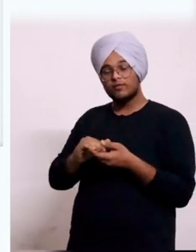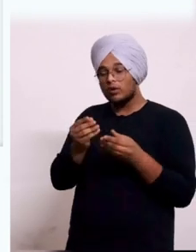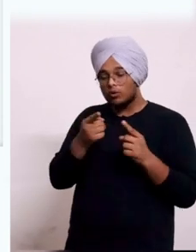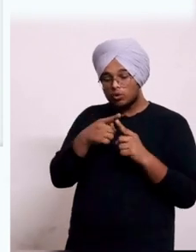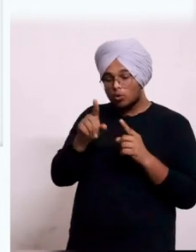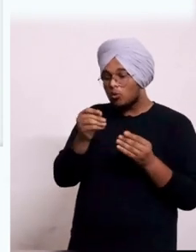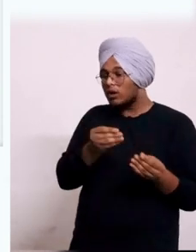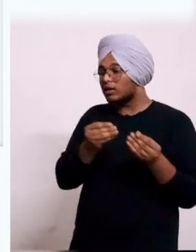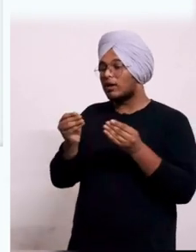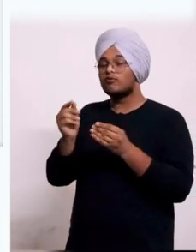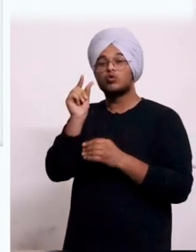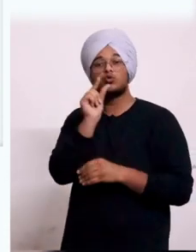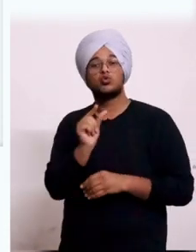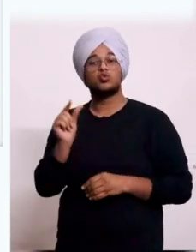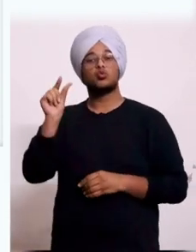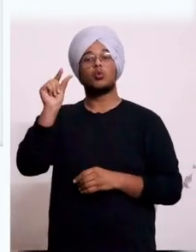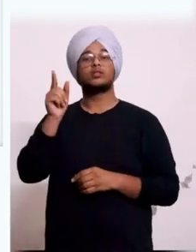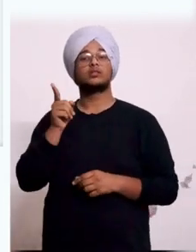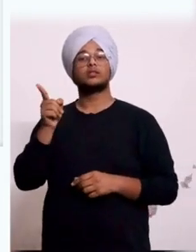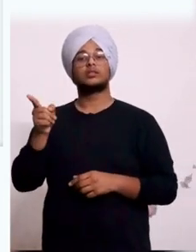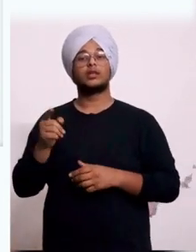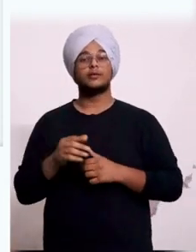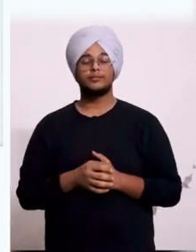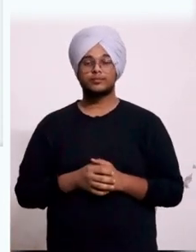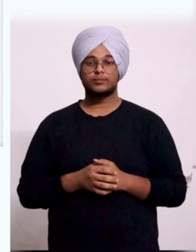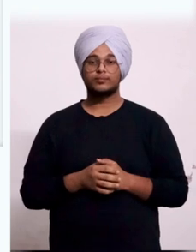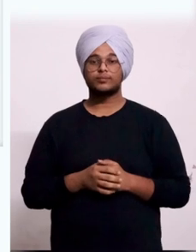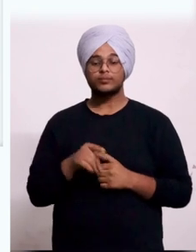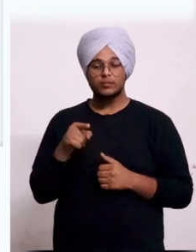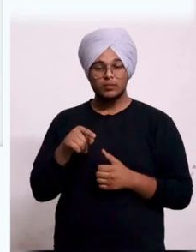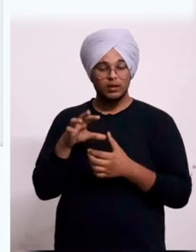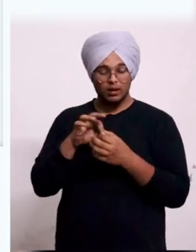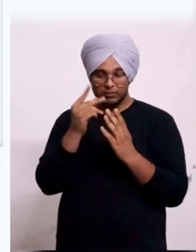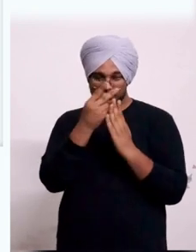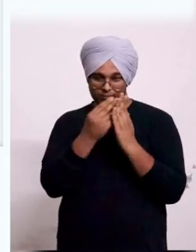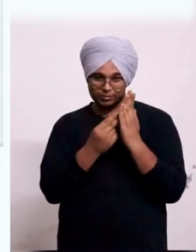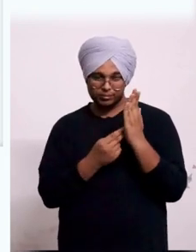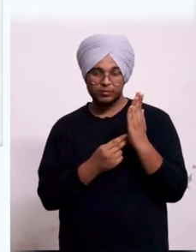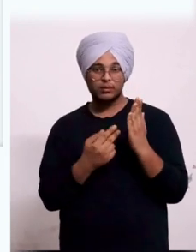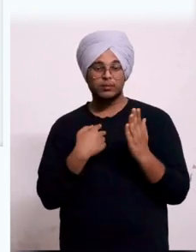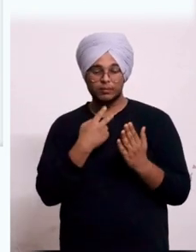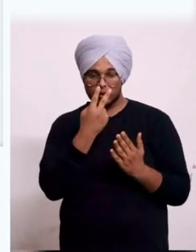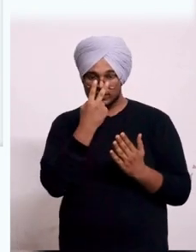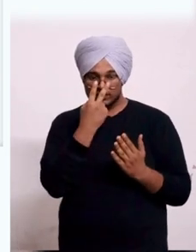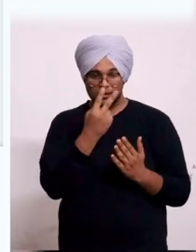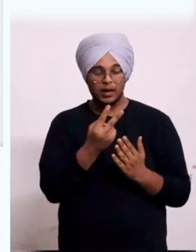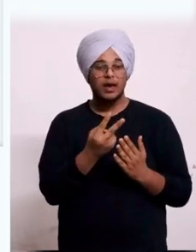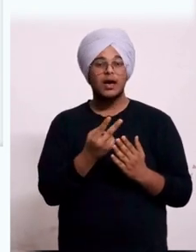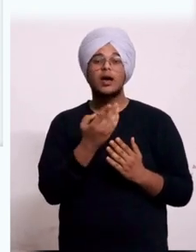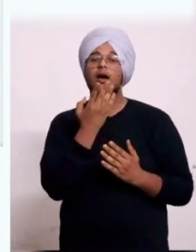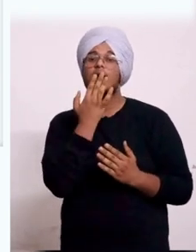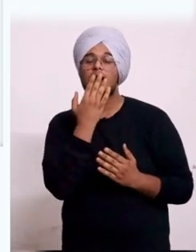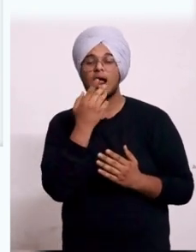Lord Cotsen's wife, to the George Washington University. It is patterned with two navy and red